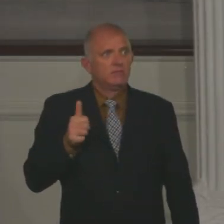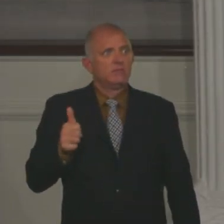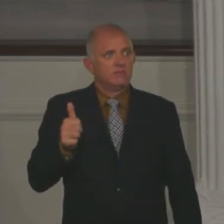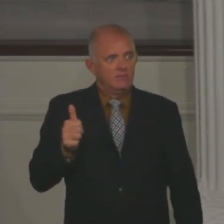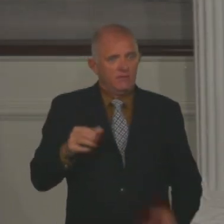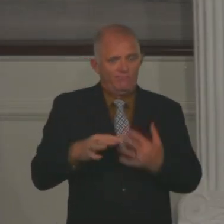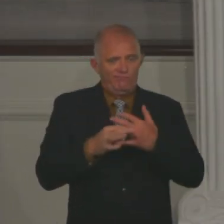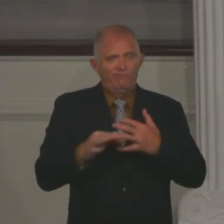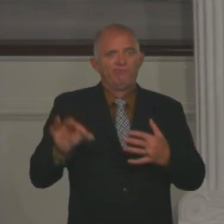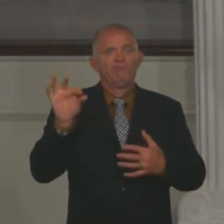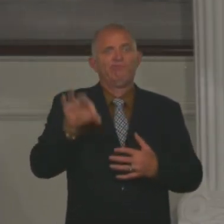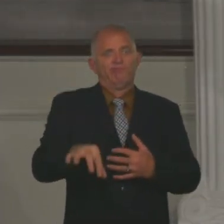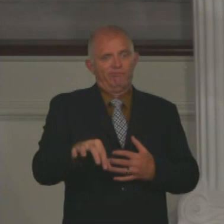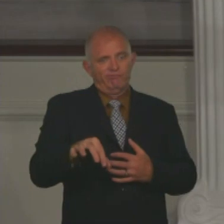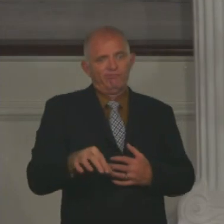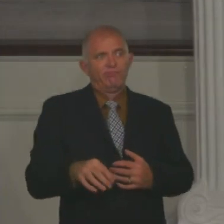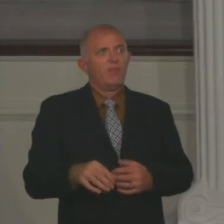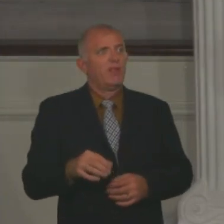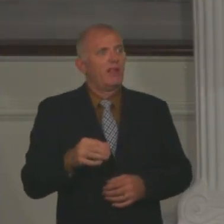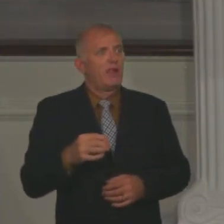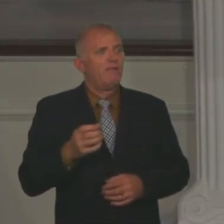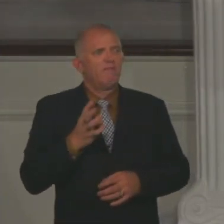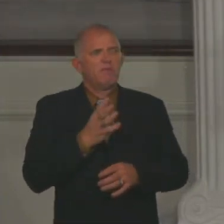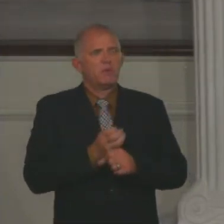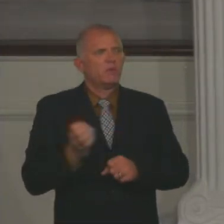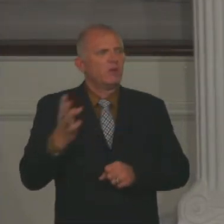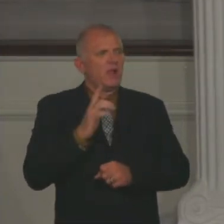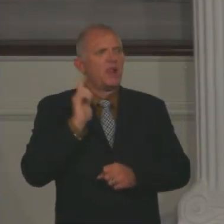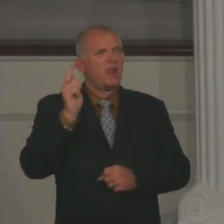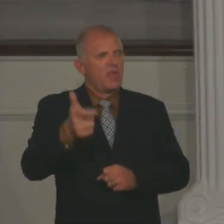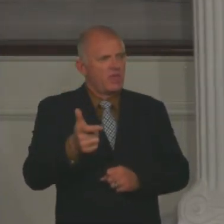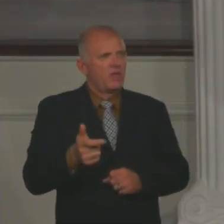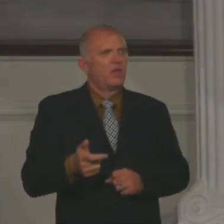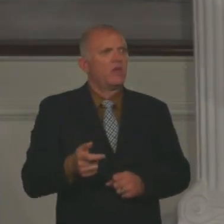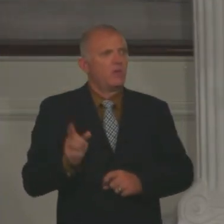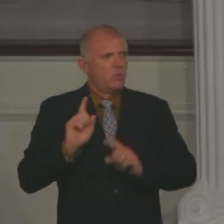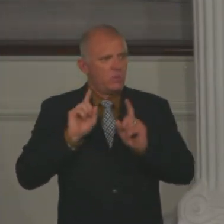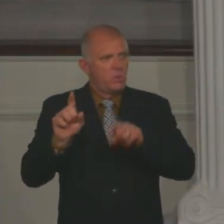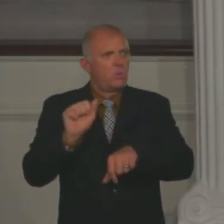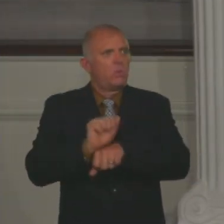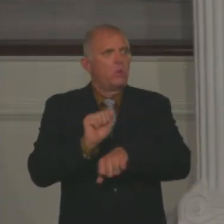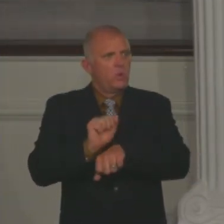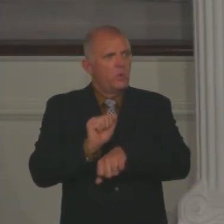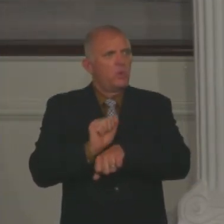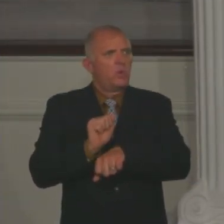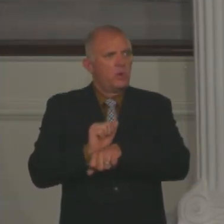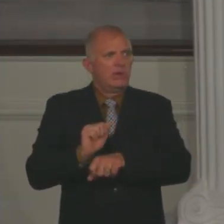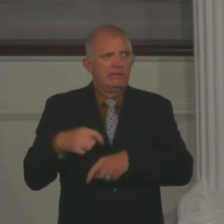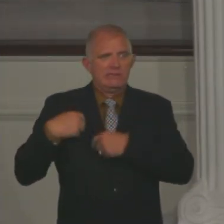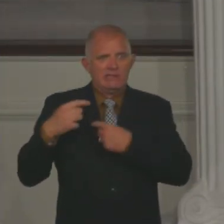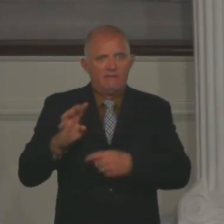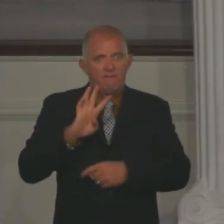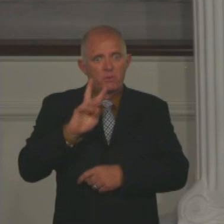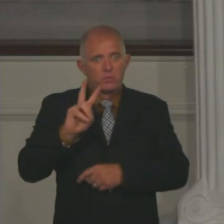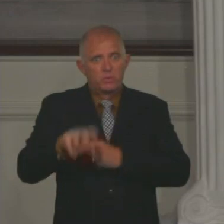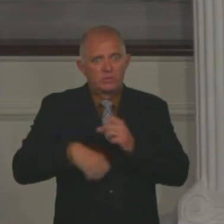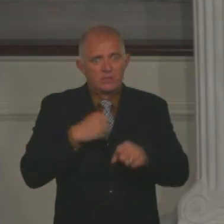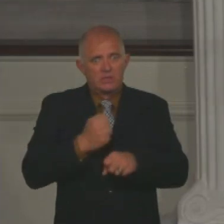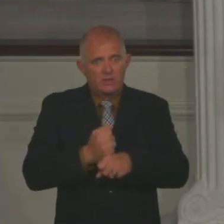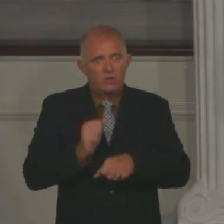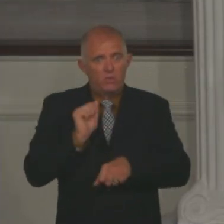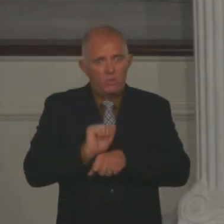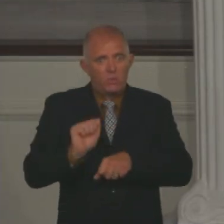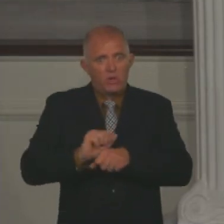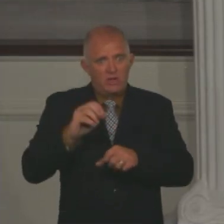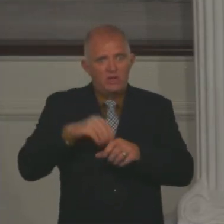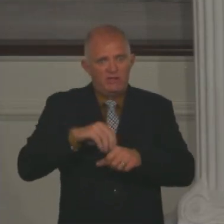few years later, 4 years later, 3 years later, going off to work, and has worked for 42 years in the Philippines. Pulled her wedding band off